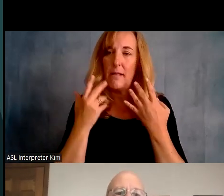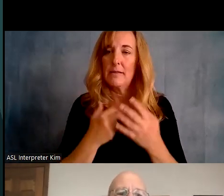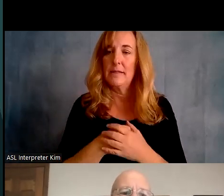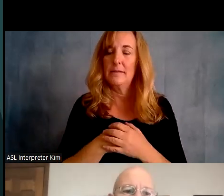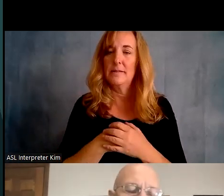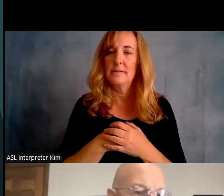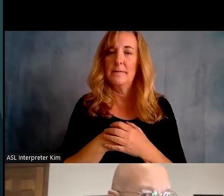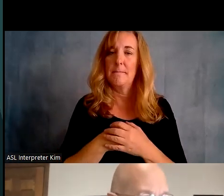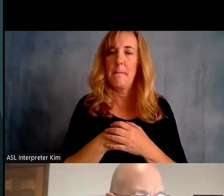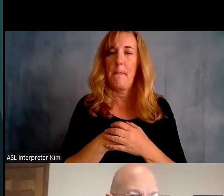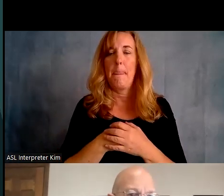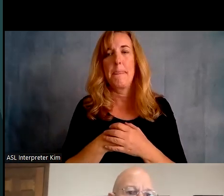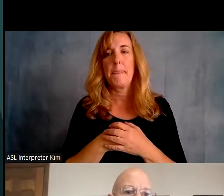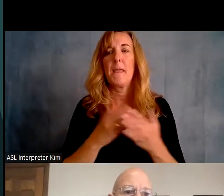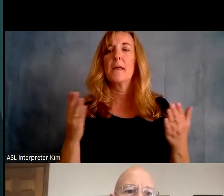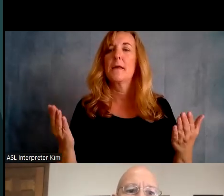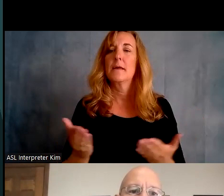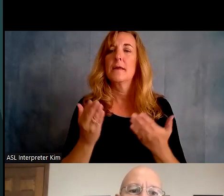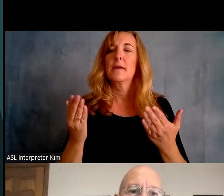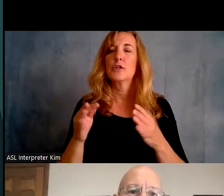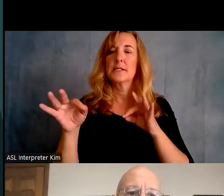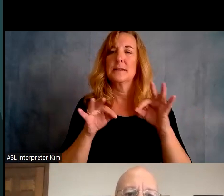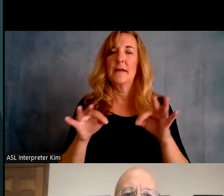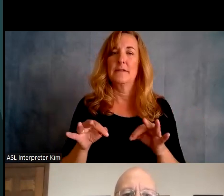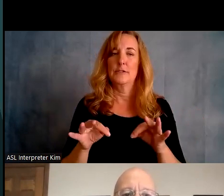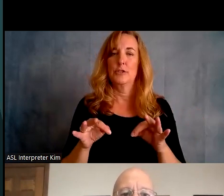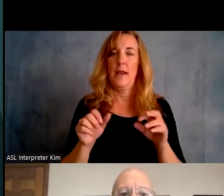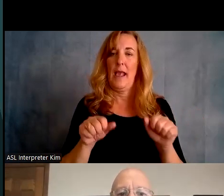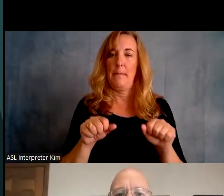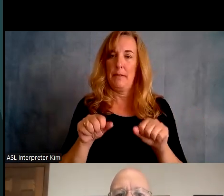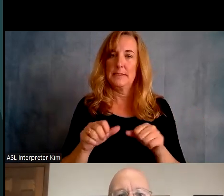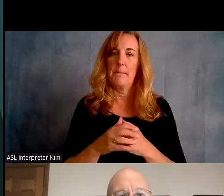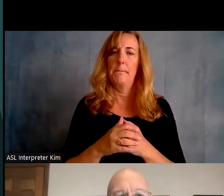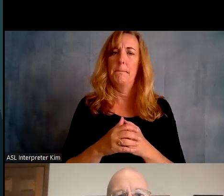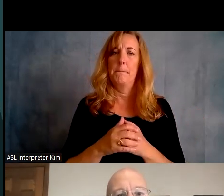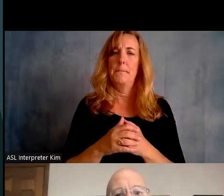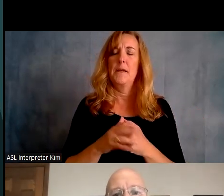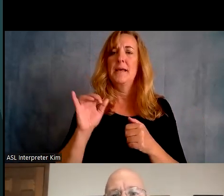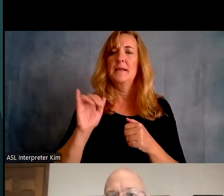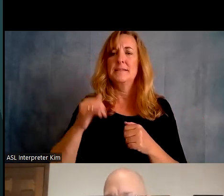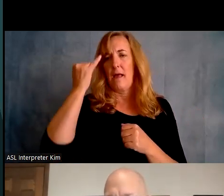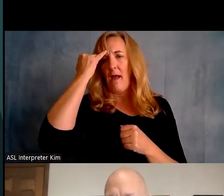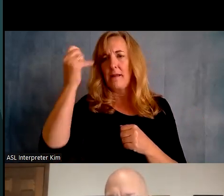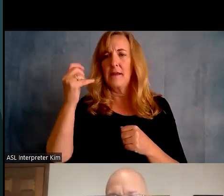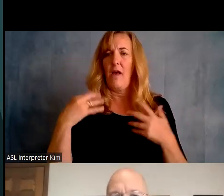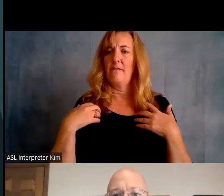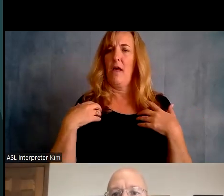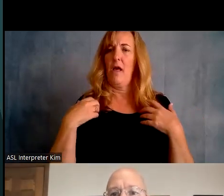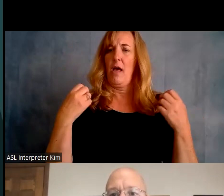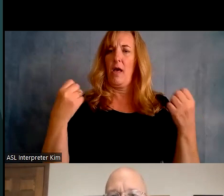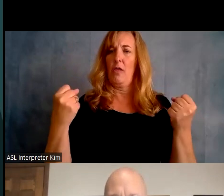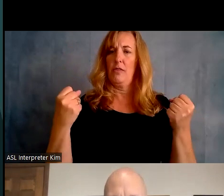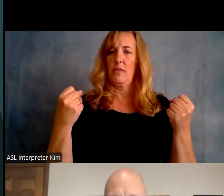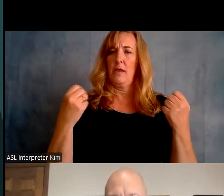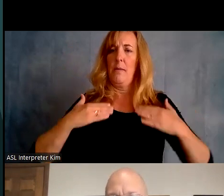Here is a definition. Ableism denotes the ideology of a healthy body, a